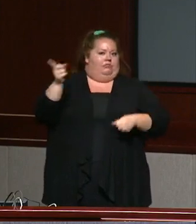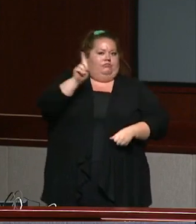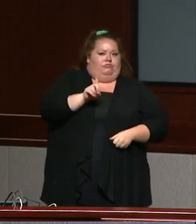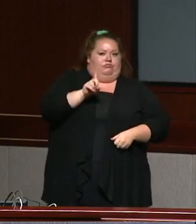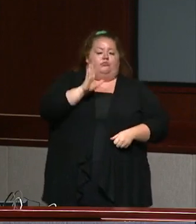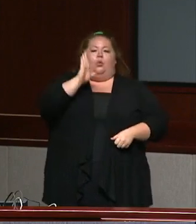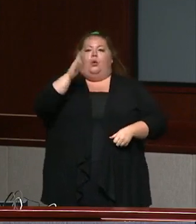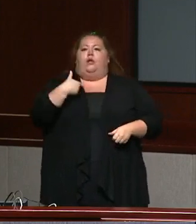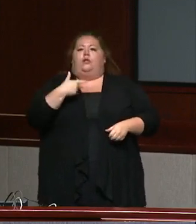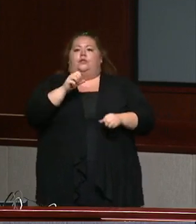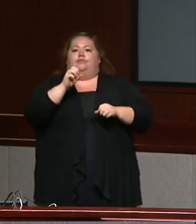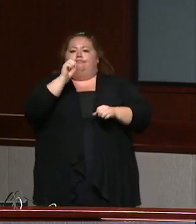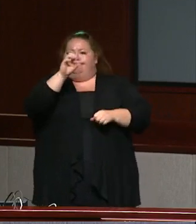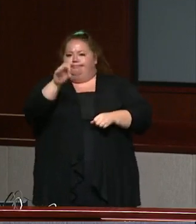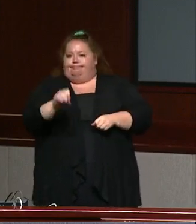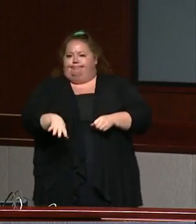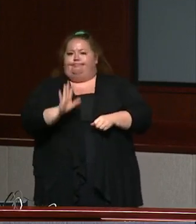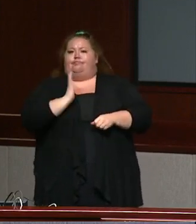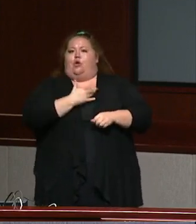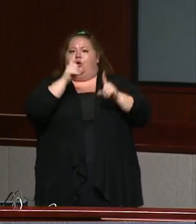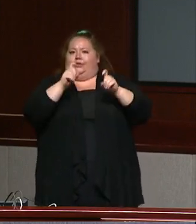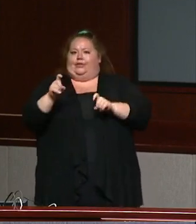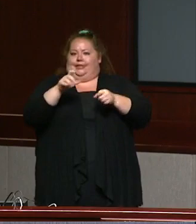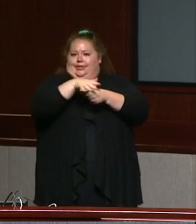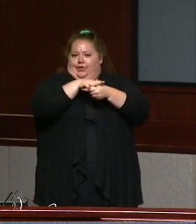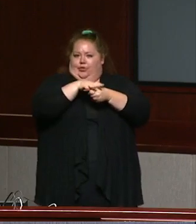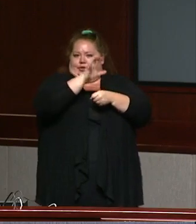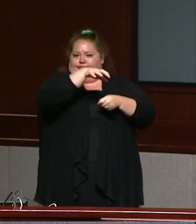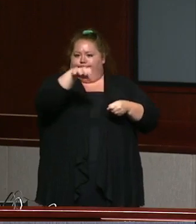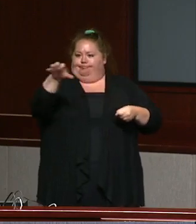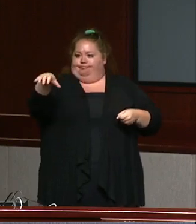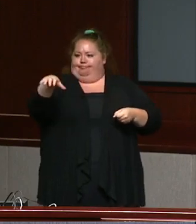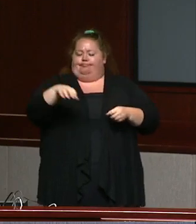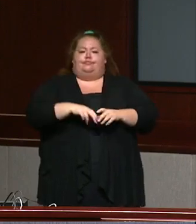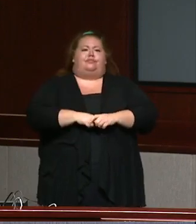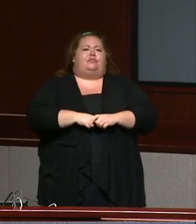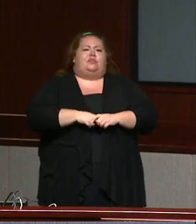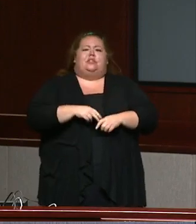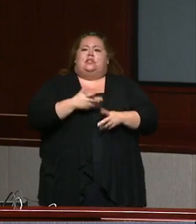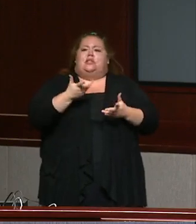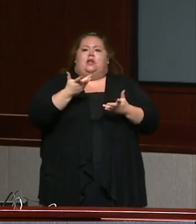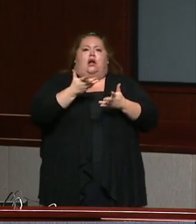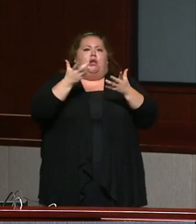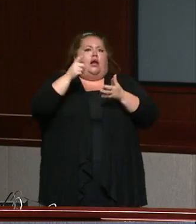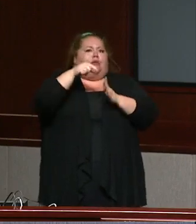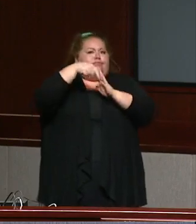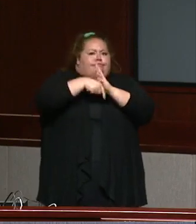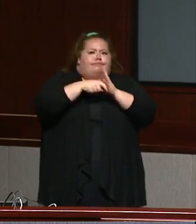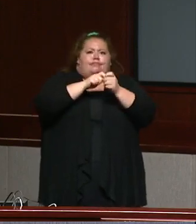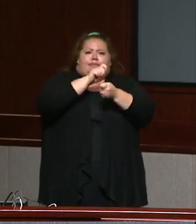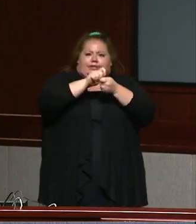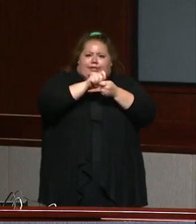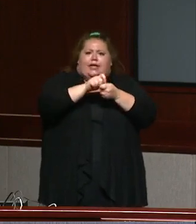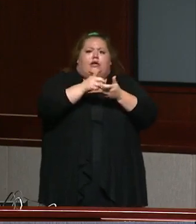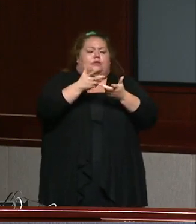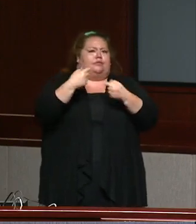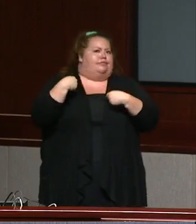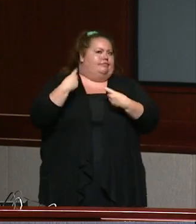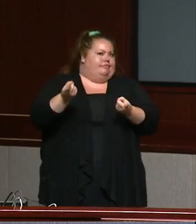testing sites to give you some information. We haven't gone through these details in a while, so I am going to reiterate some